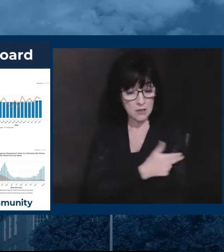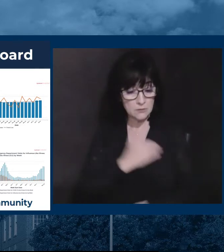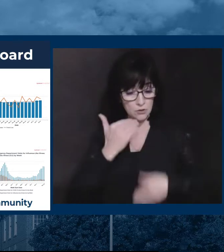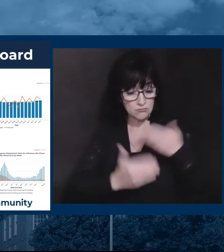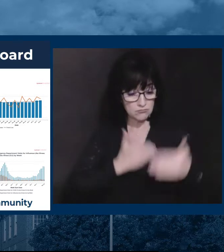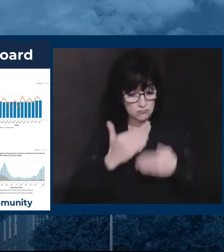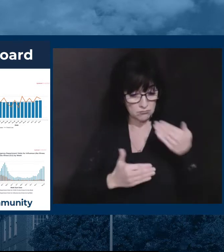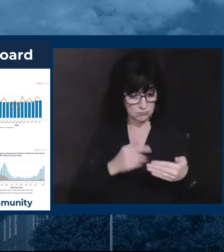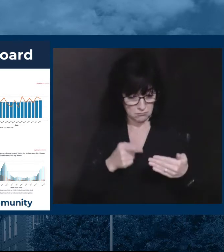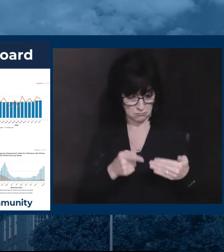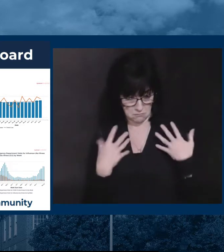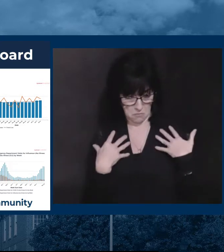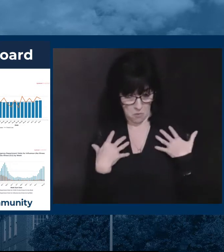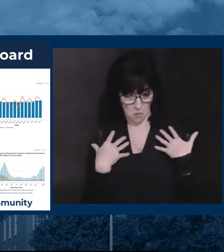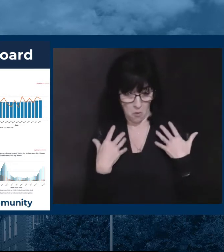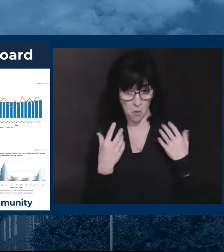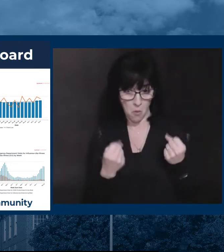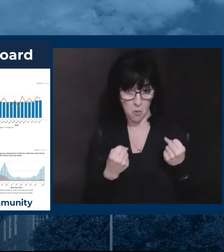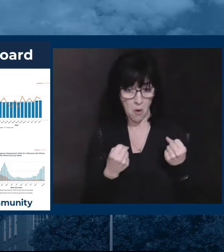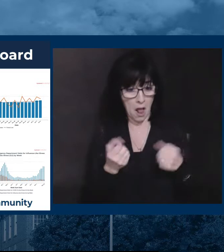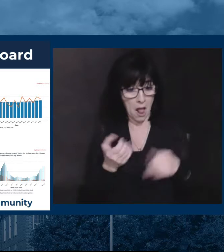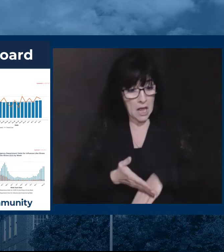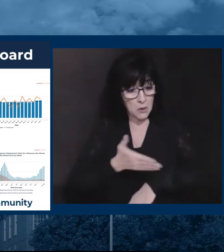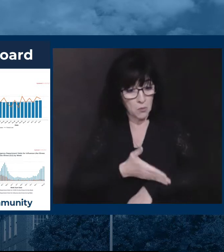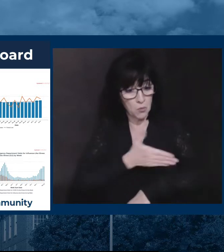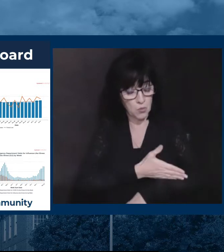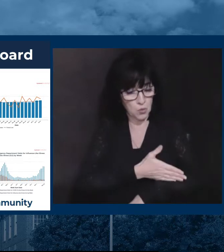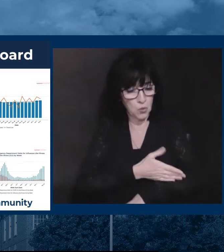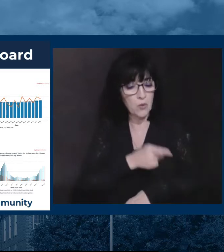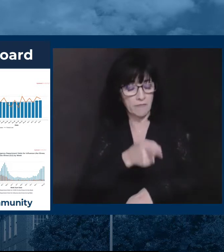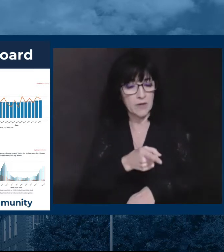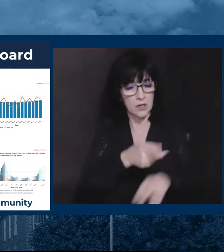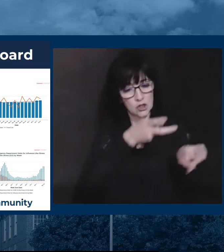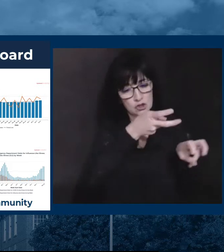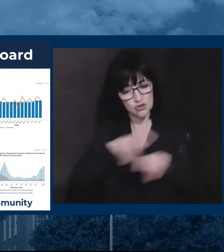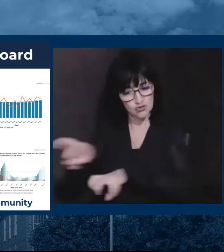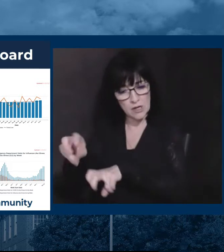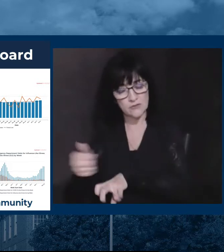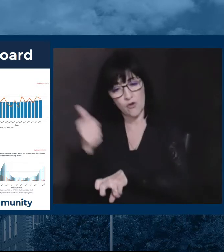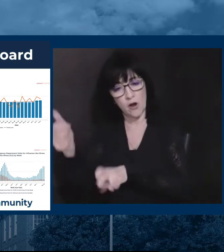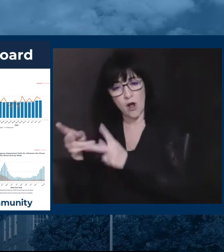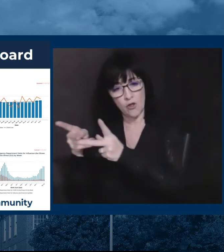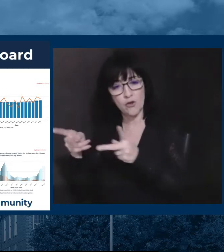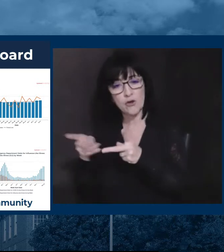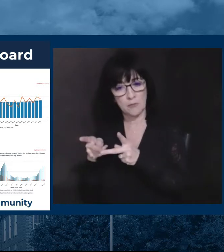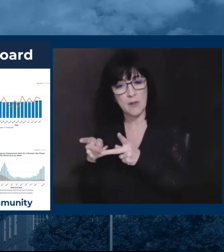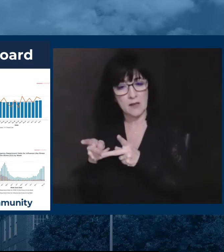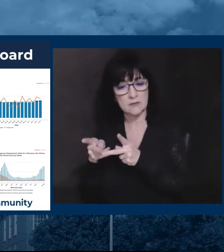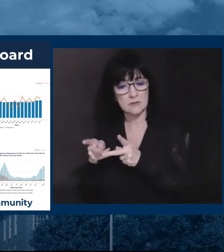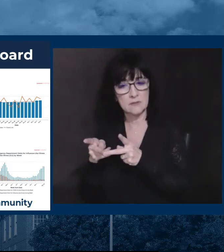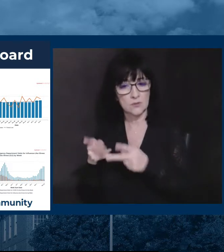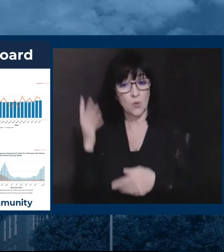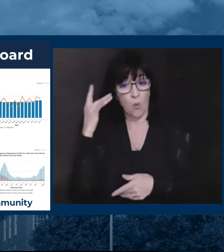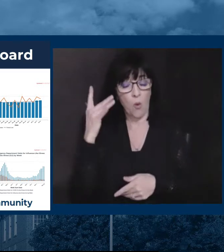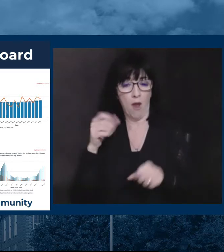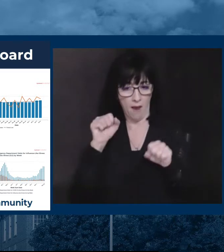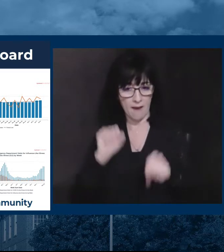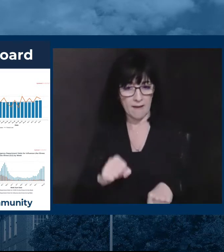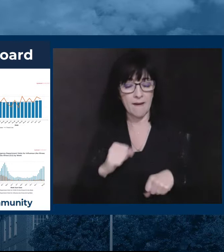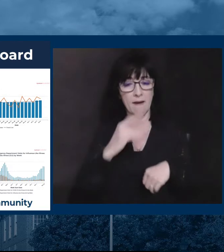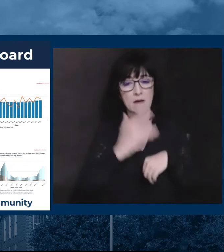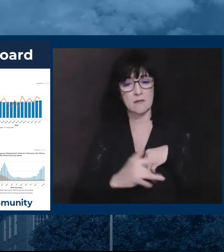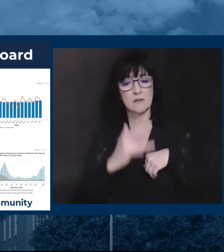than in the spring, their experience in the spring, as a result of better treatment